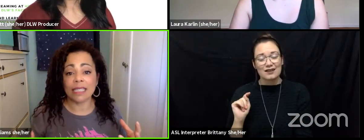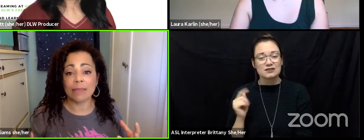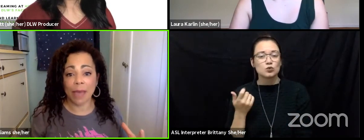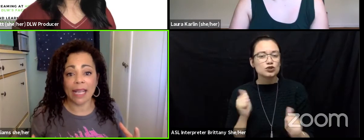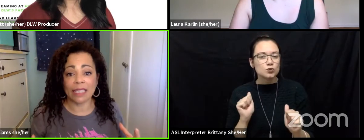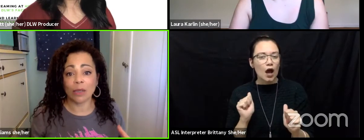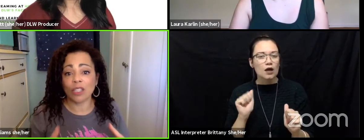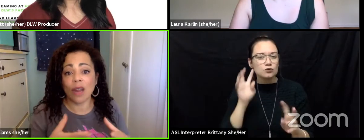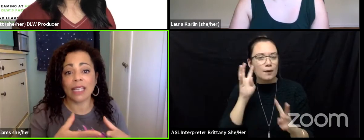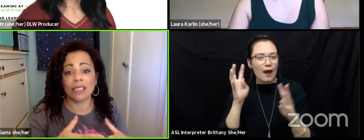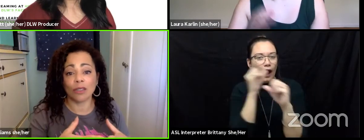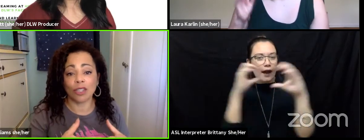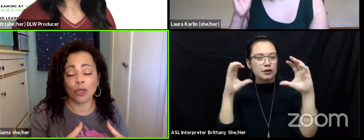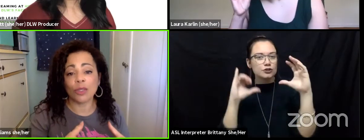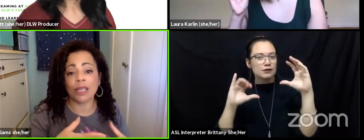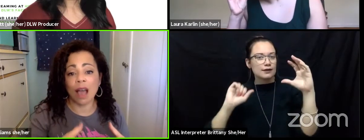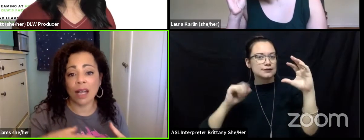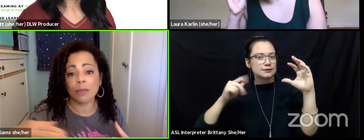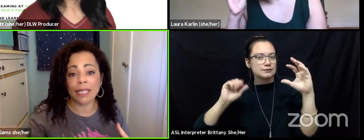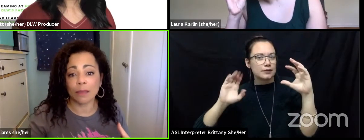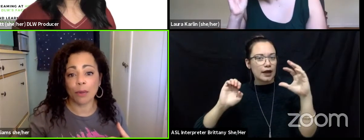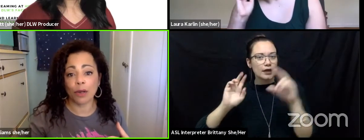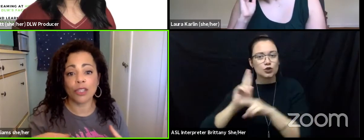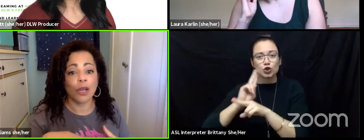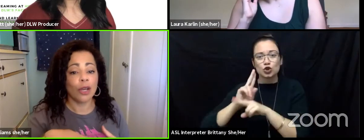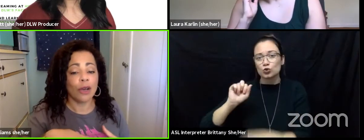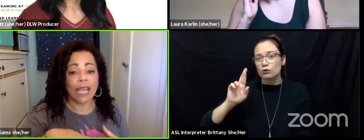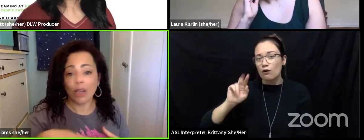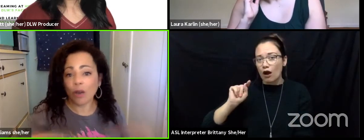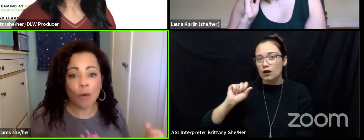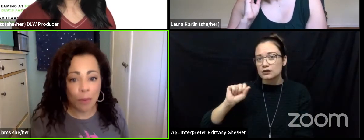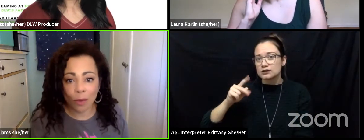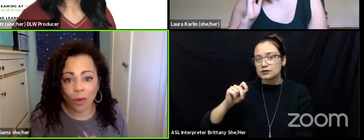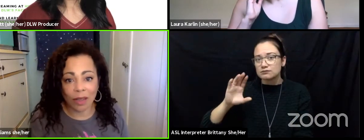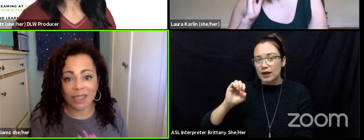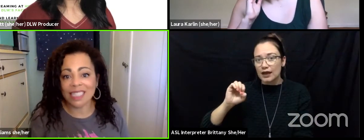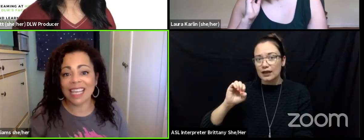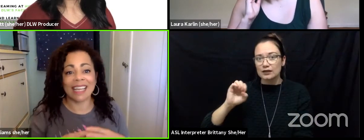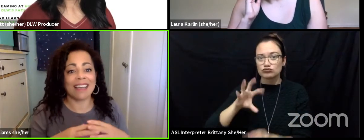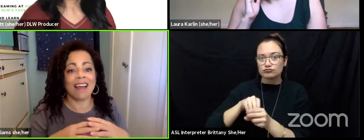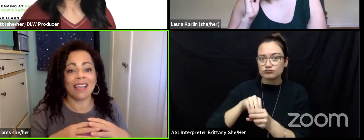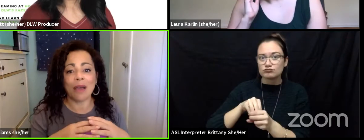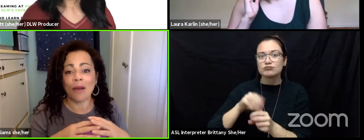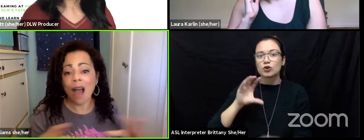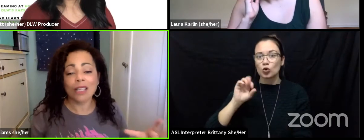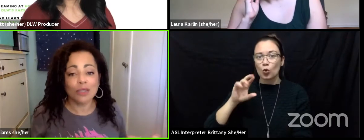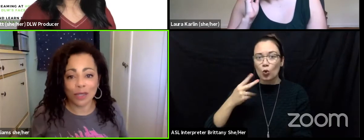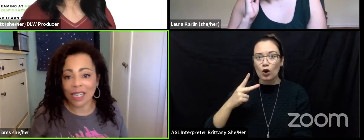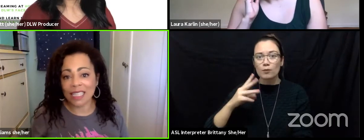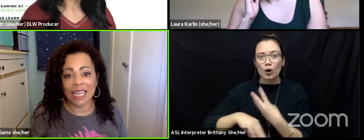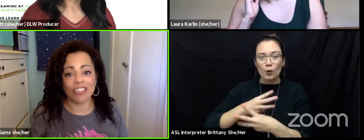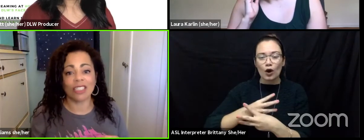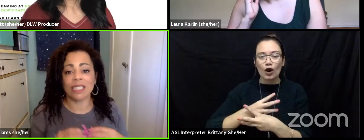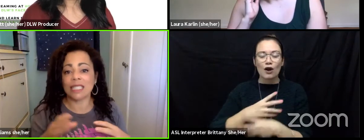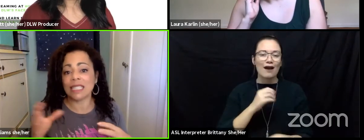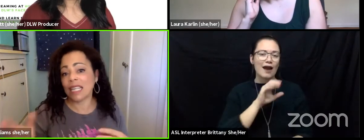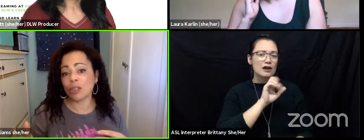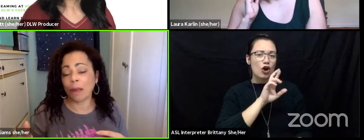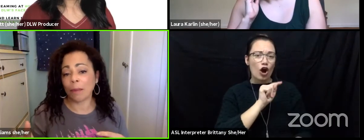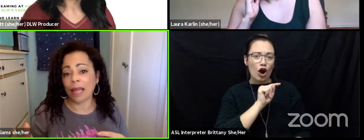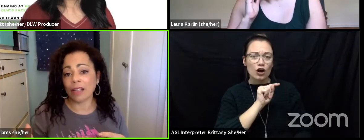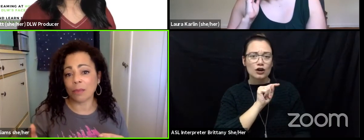this space. So we're trying to use an arts-based approach in corporate worlds, in, you know, arts organizations,